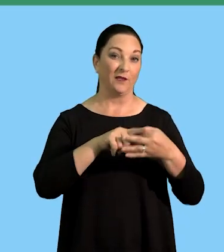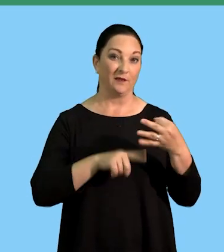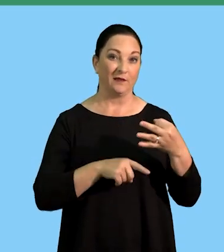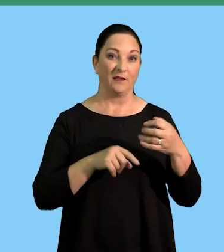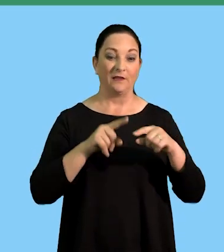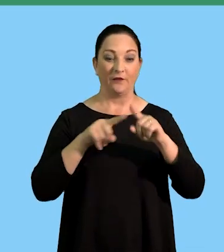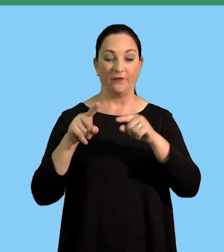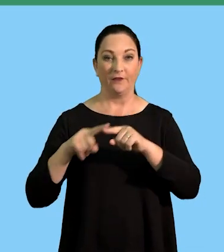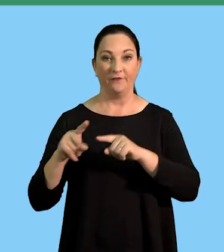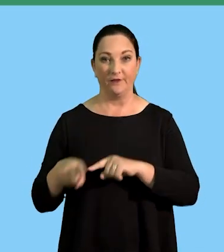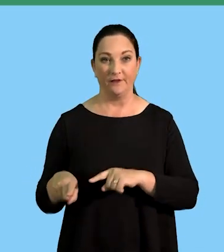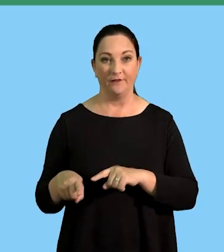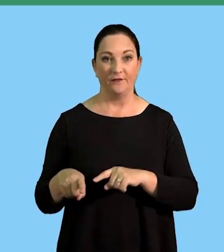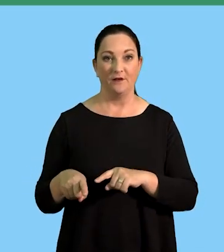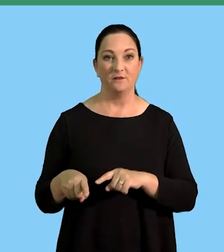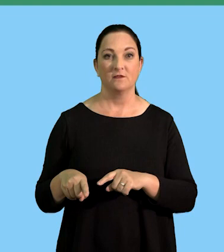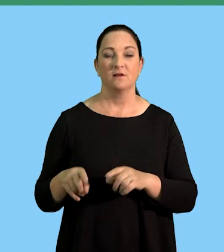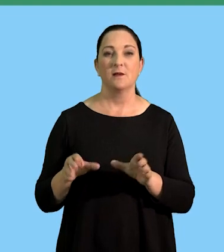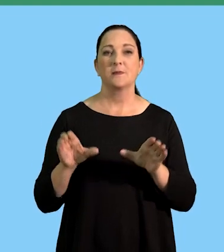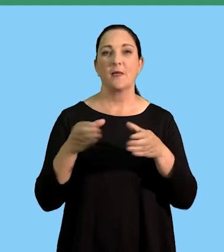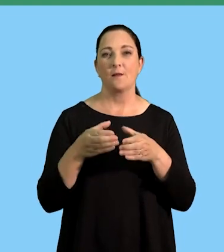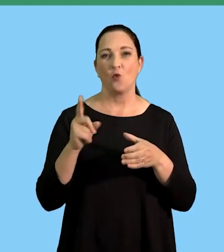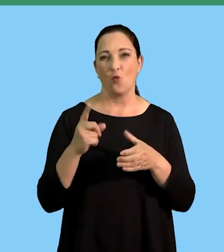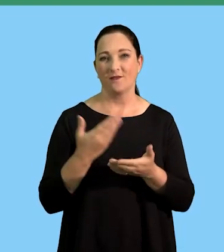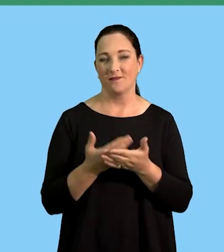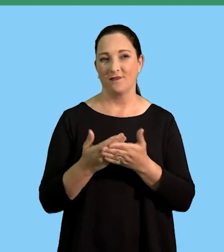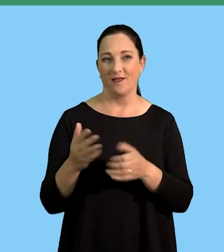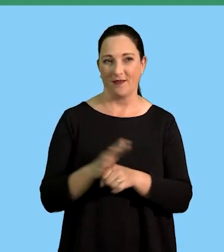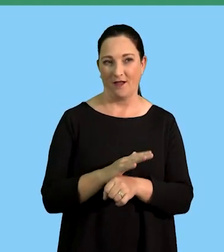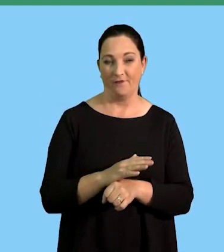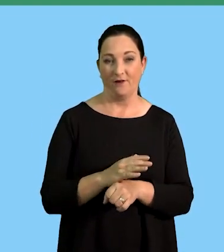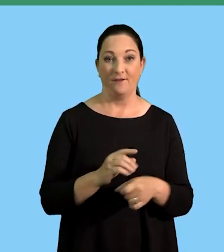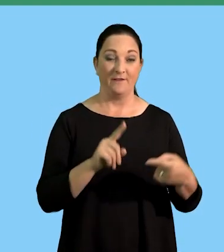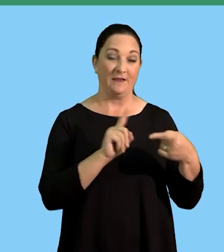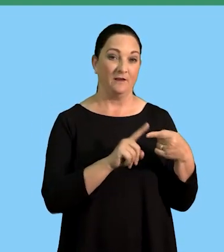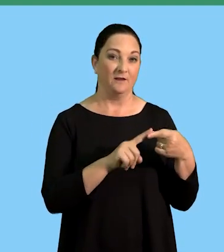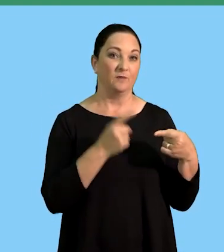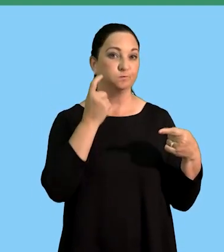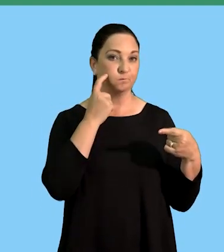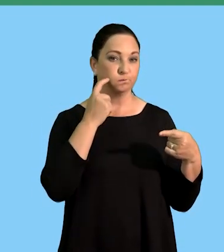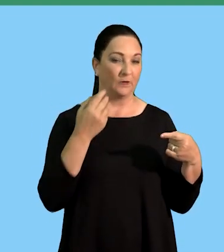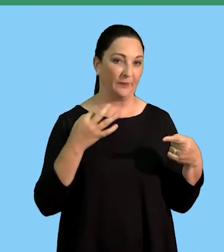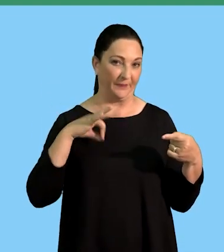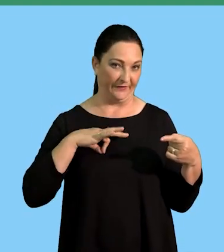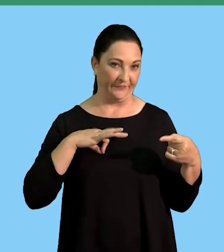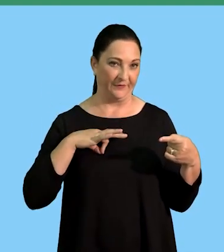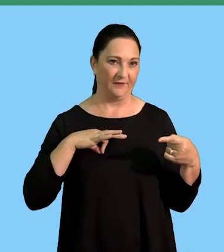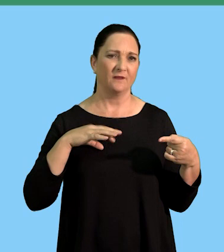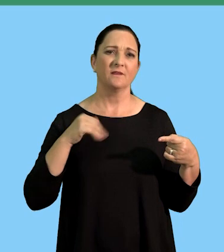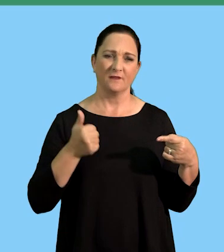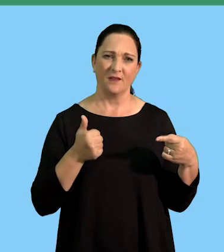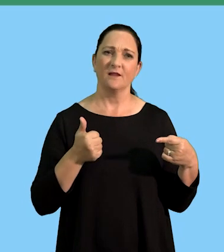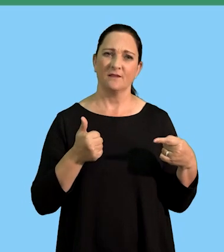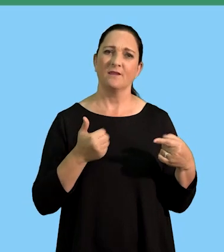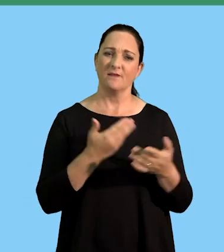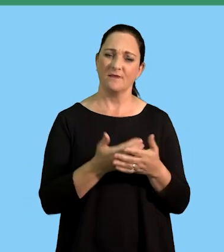of benefits covered by the unemployment insurance fund. The first one is the maternity benefit. Maternity benefit,